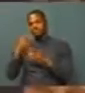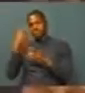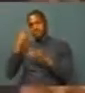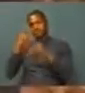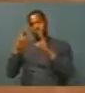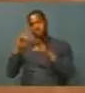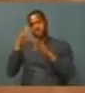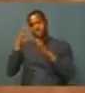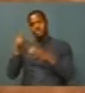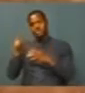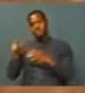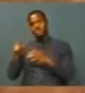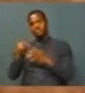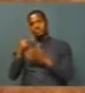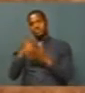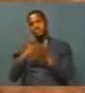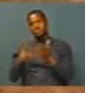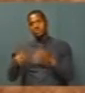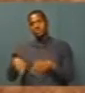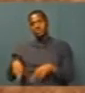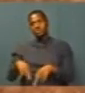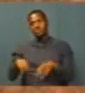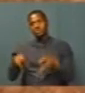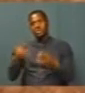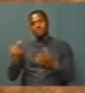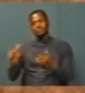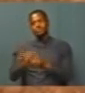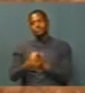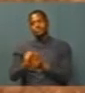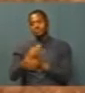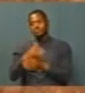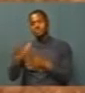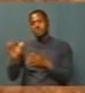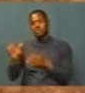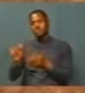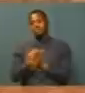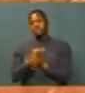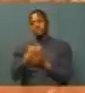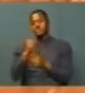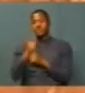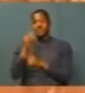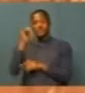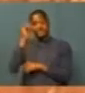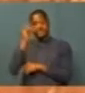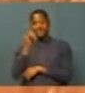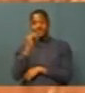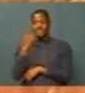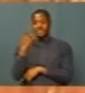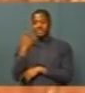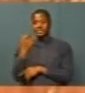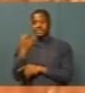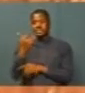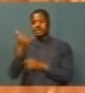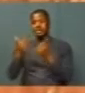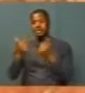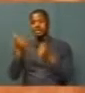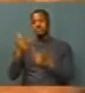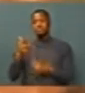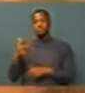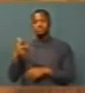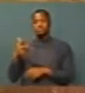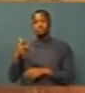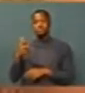result, portion of the road has been washed away. But just yesterday, this tanker truck you've seen